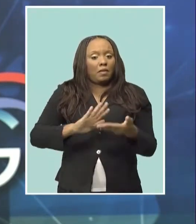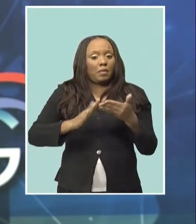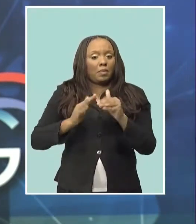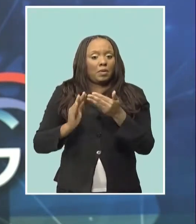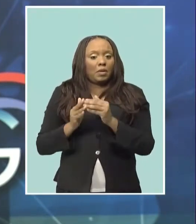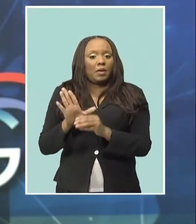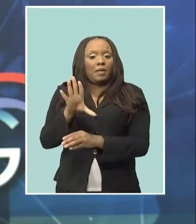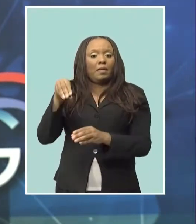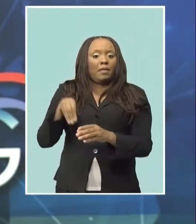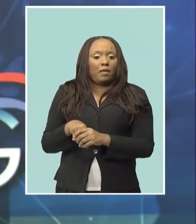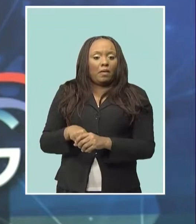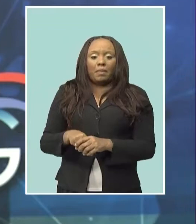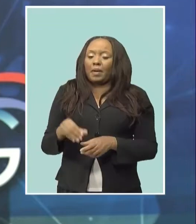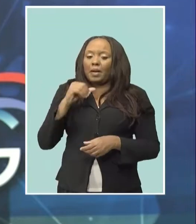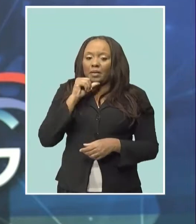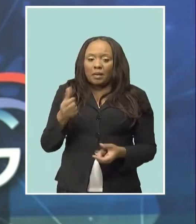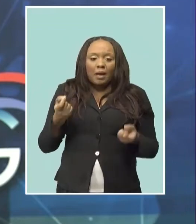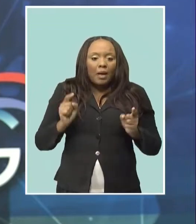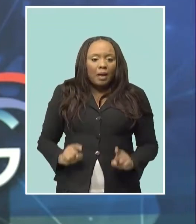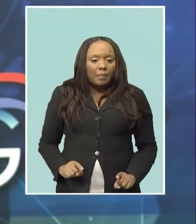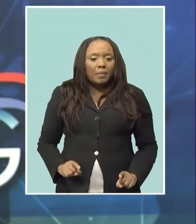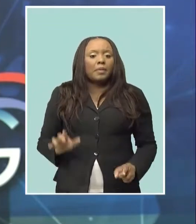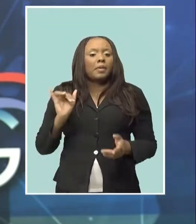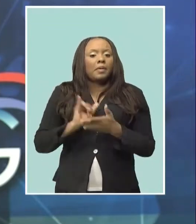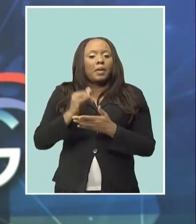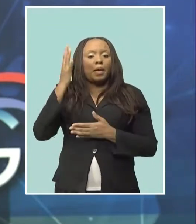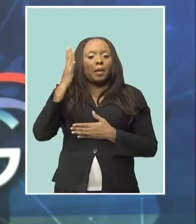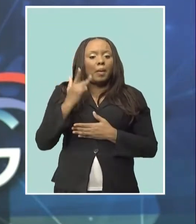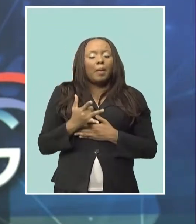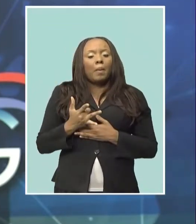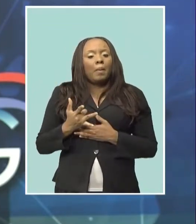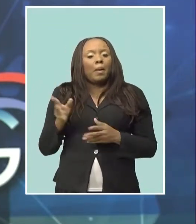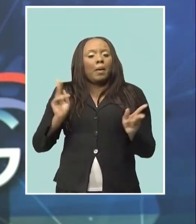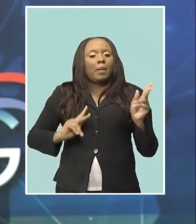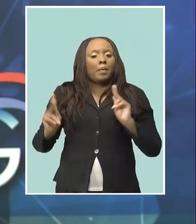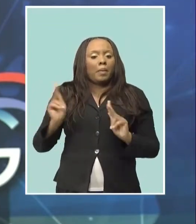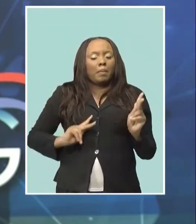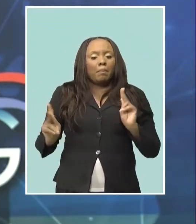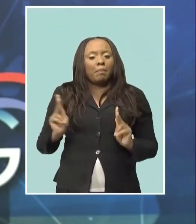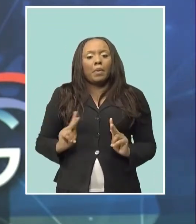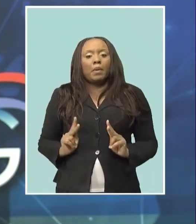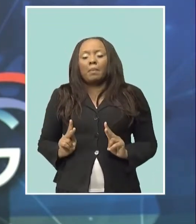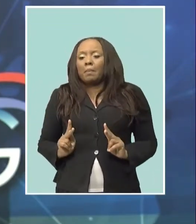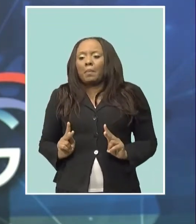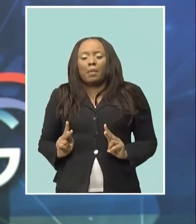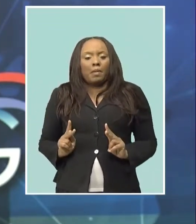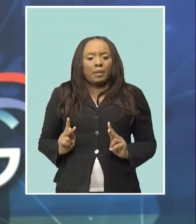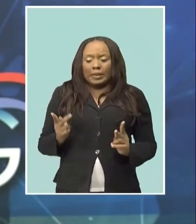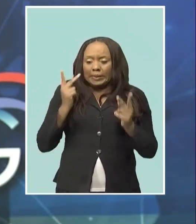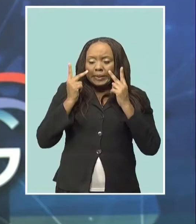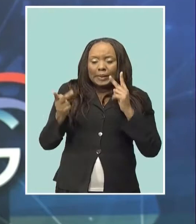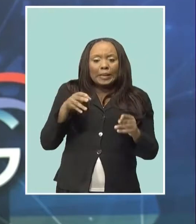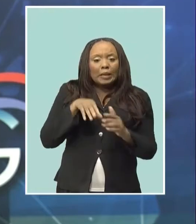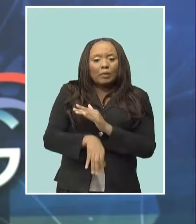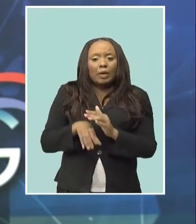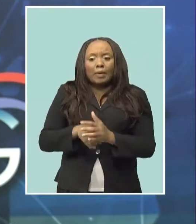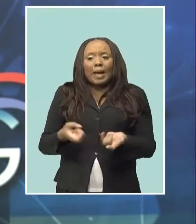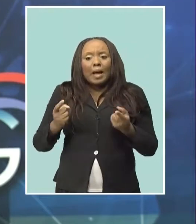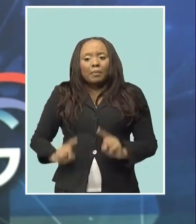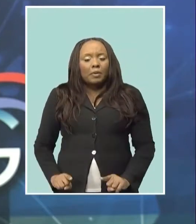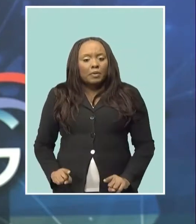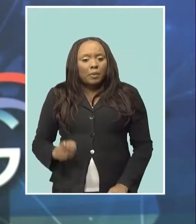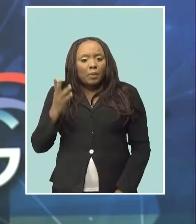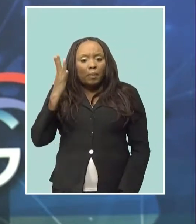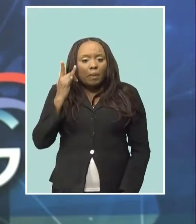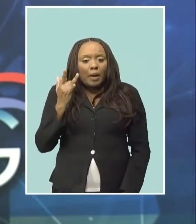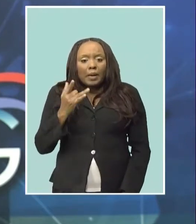with responsibility for crime, Corey Lane, as his biggest challenge in his fight against crime in Barbados. He said so during